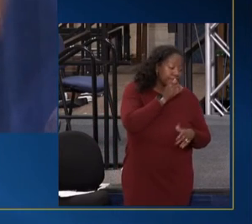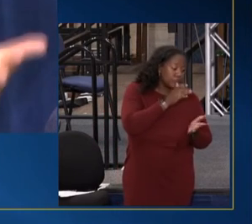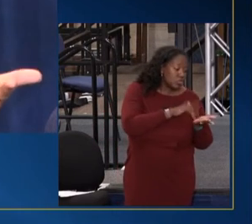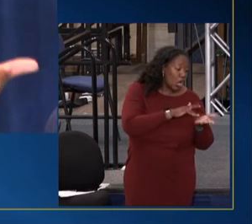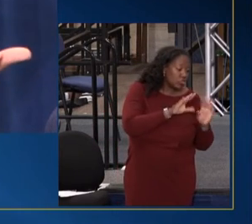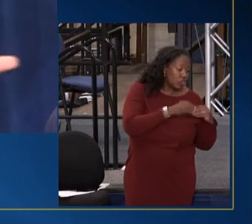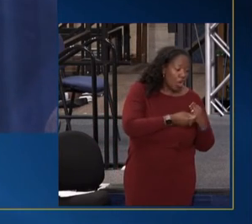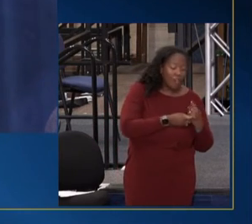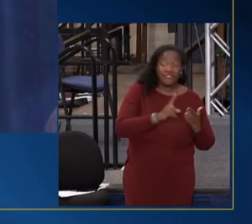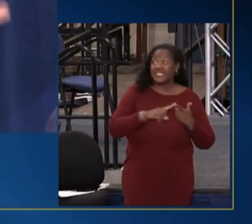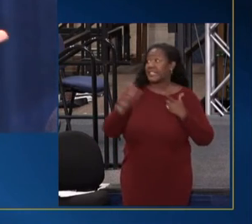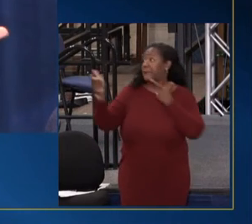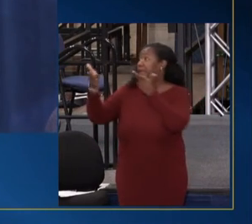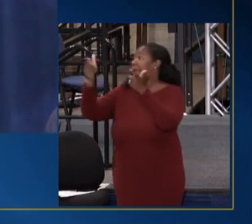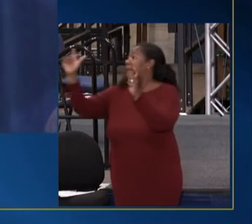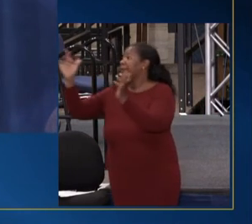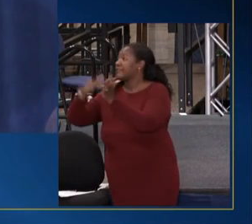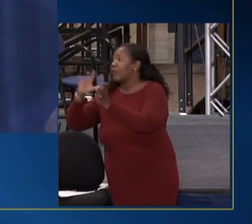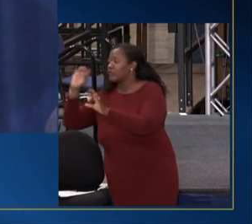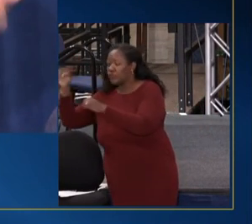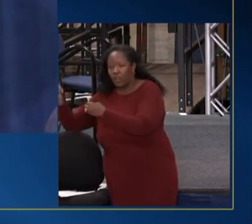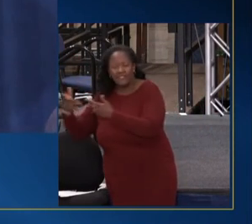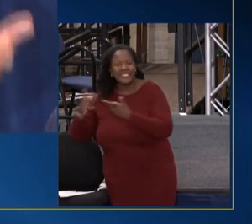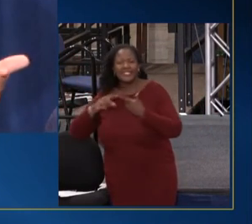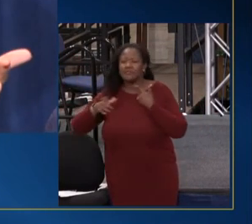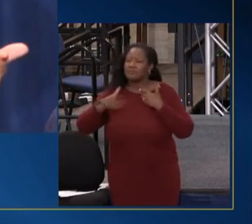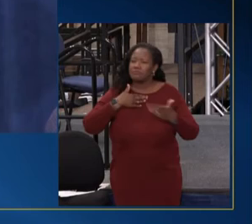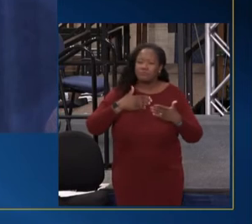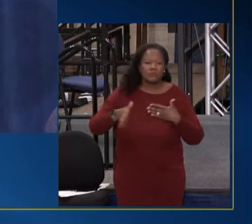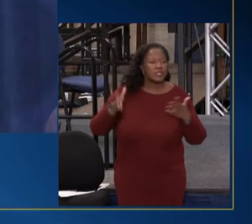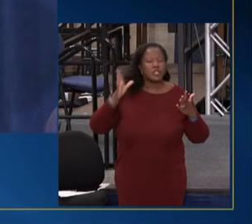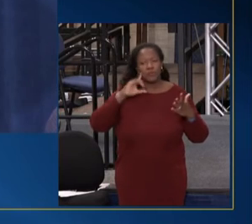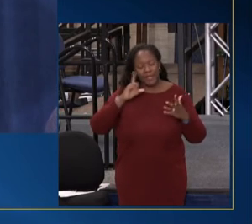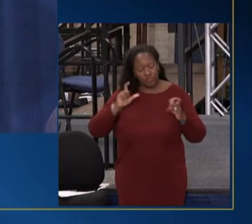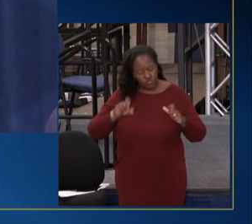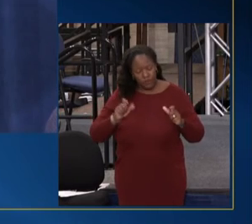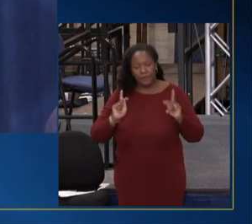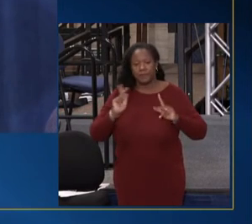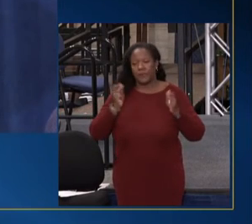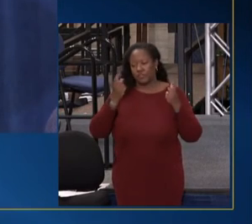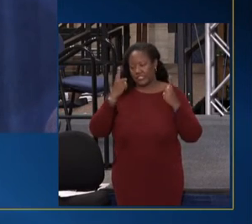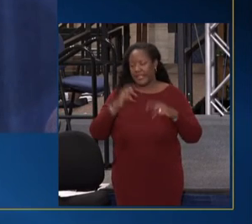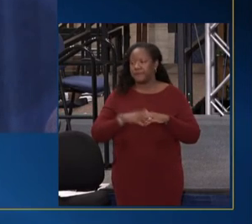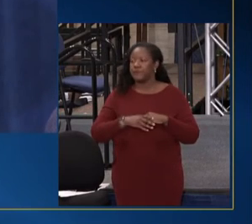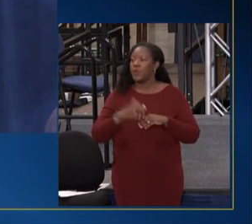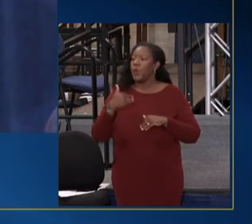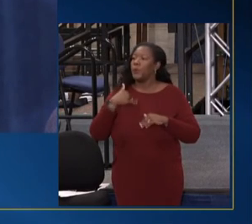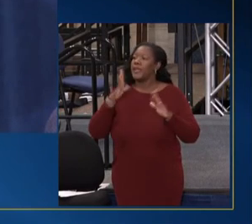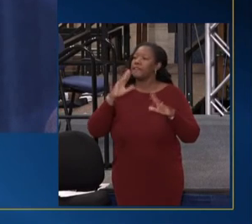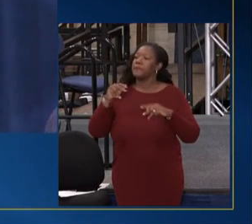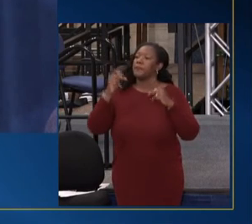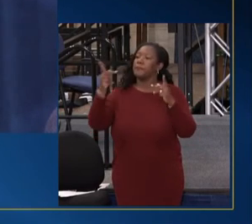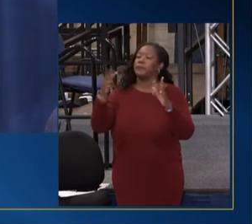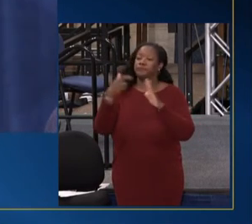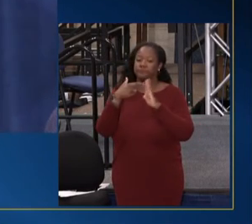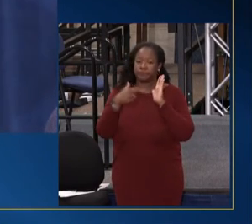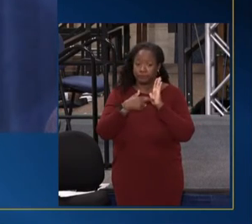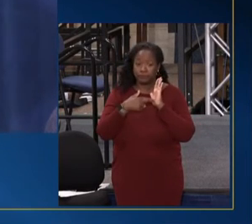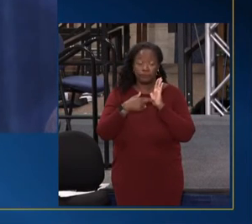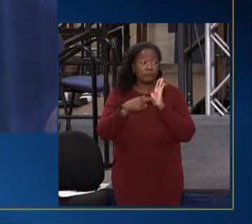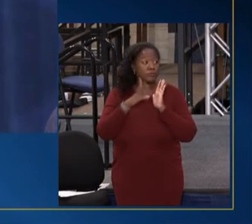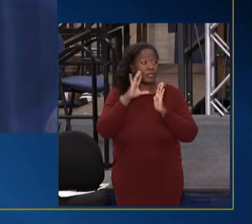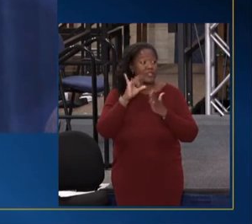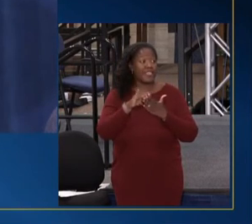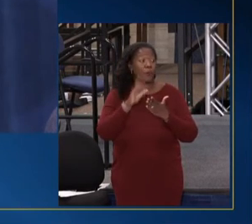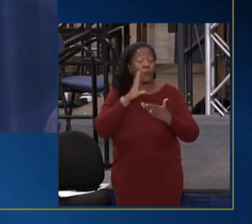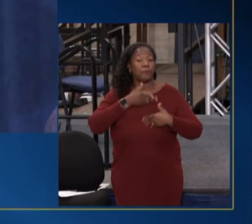officer. You might not have a law firm on retainer. Making sure that folks understand that. We also have a proposed rule, right, that is going to take a step further than that and